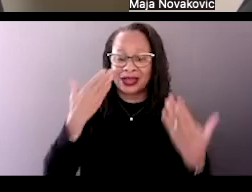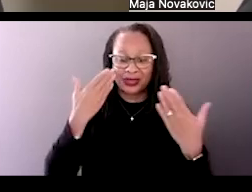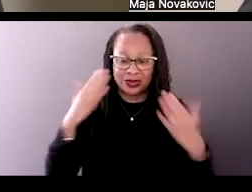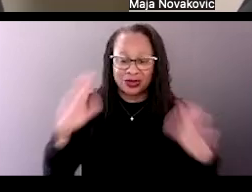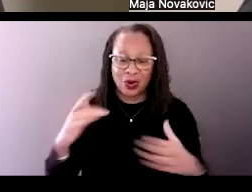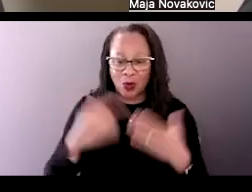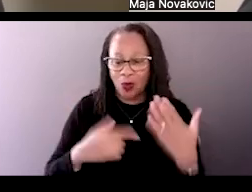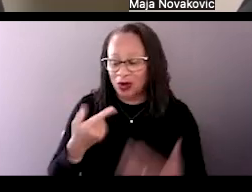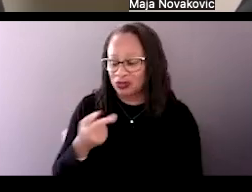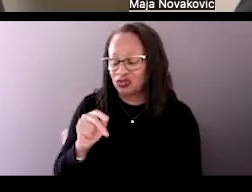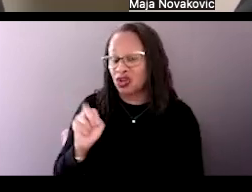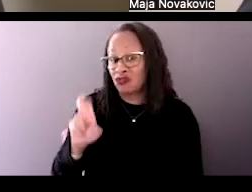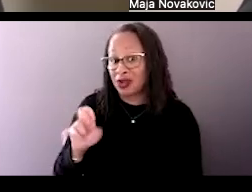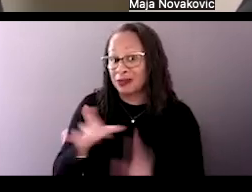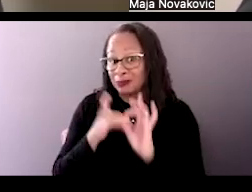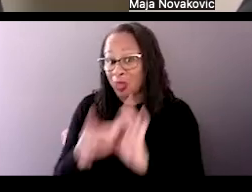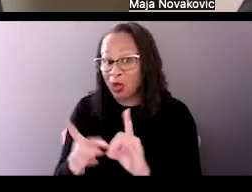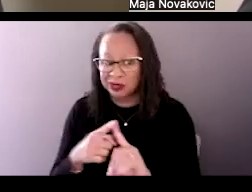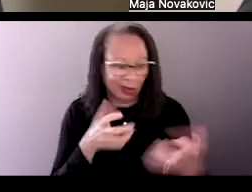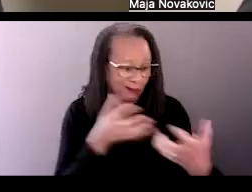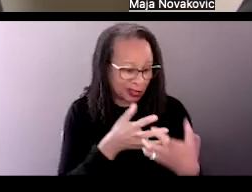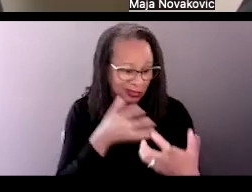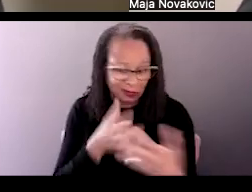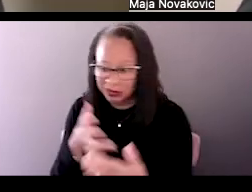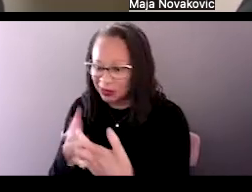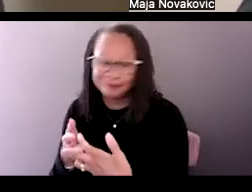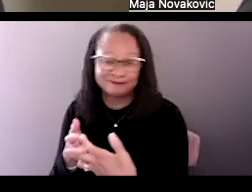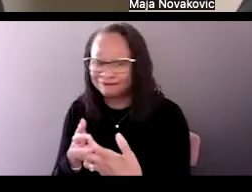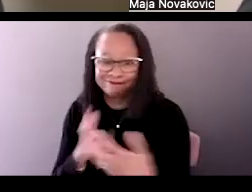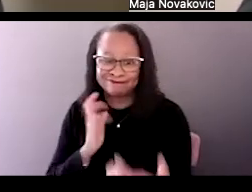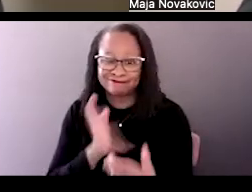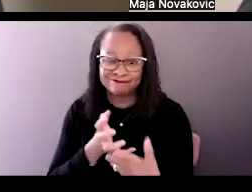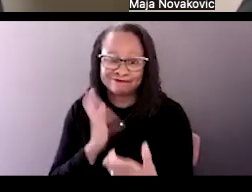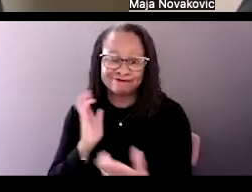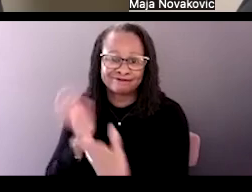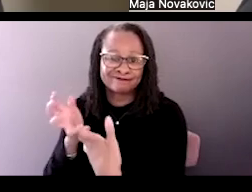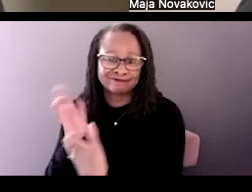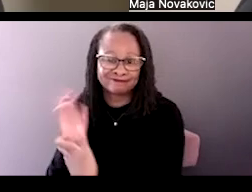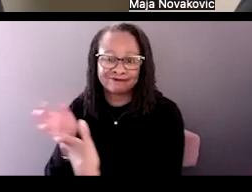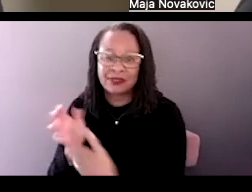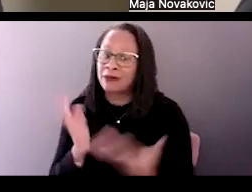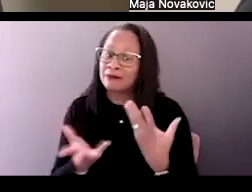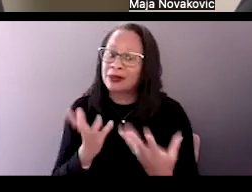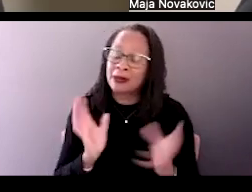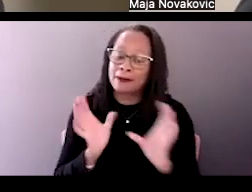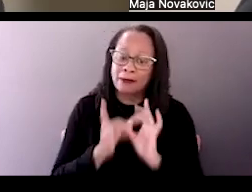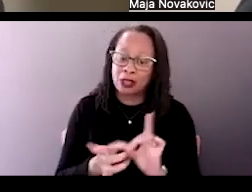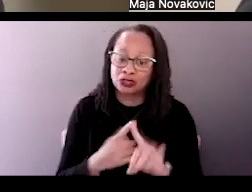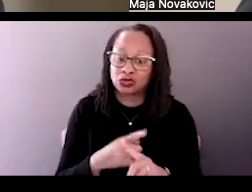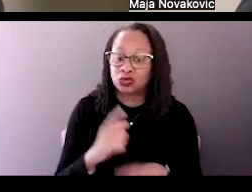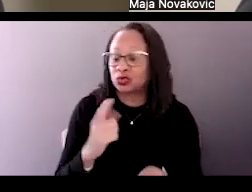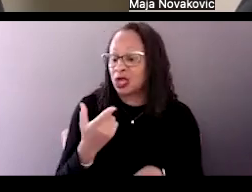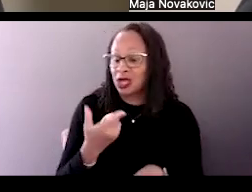it belongs to. Perhaps it belongs to the genre